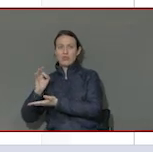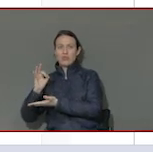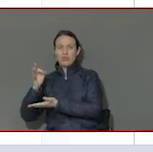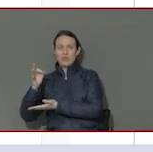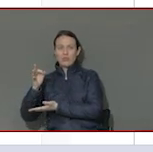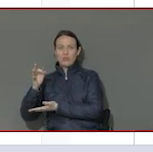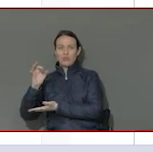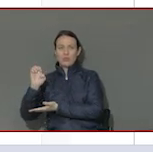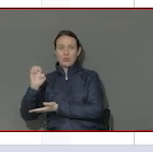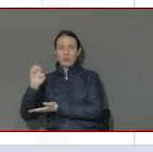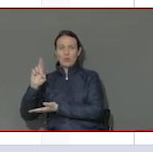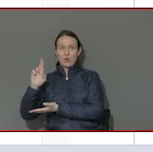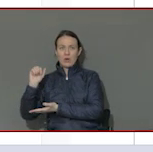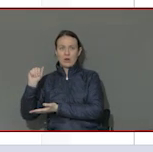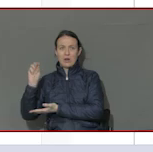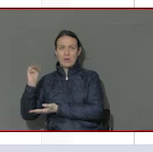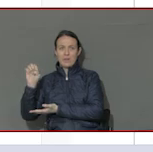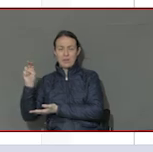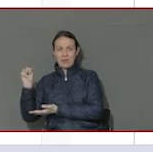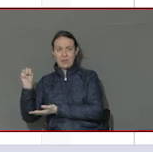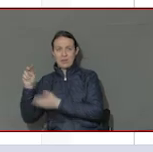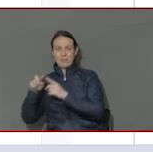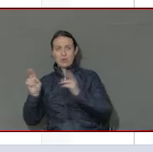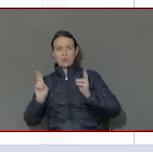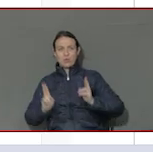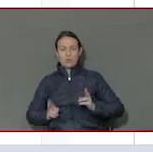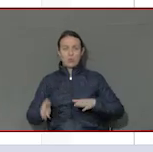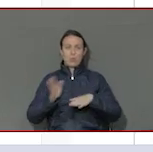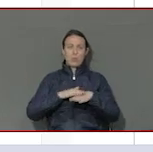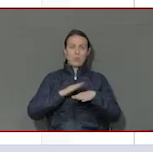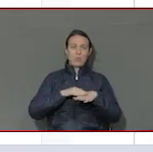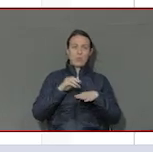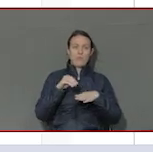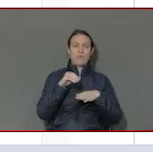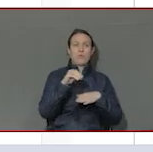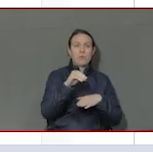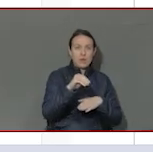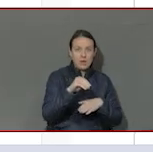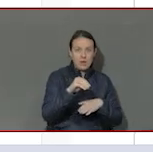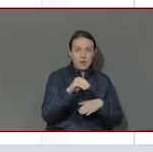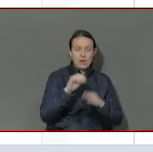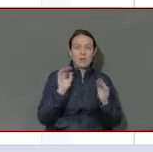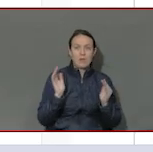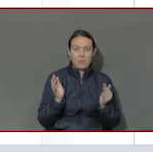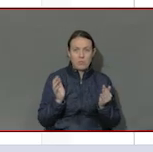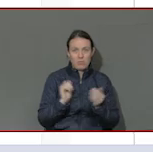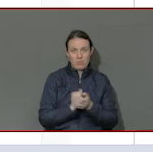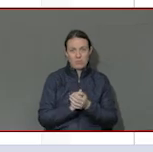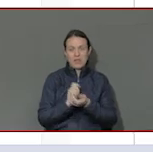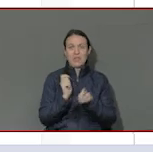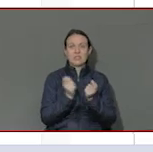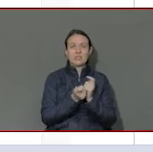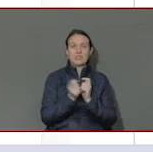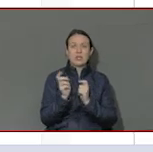in humans, it is in a what? In a more forward position. So now, this represents the change from